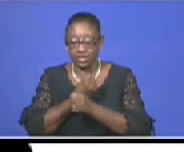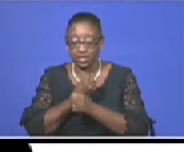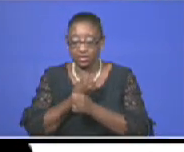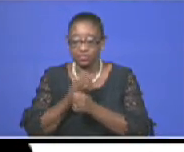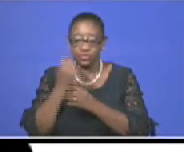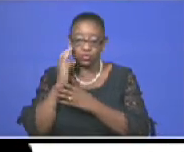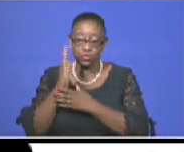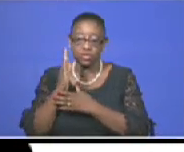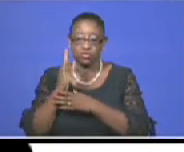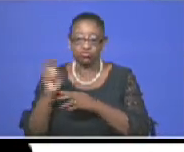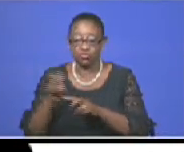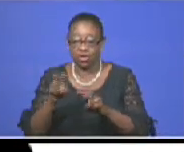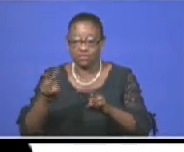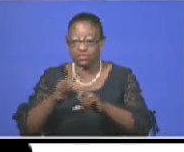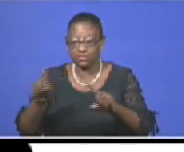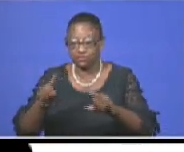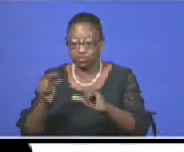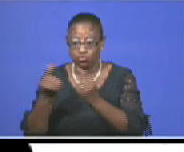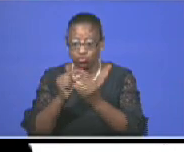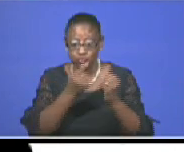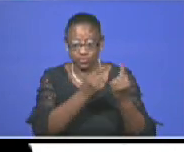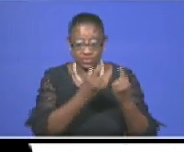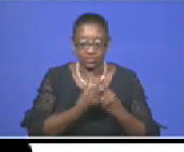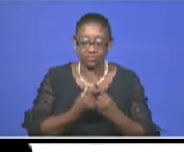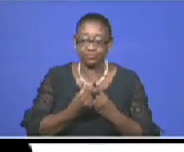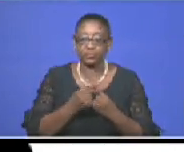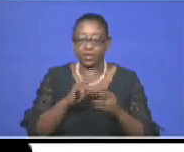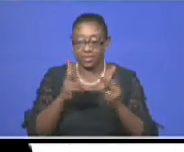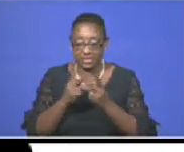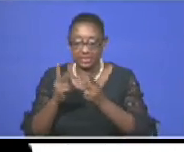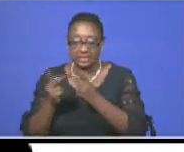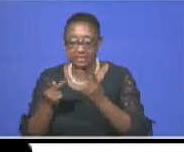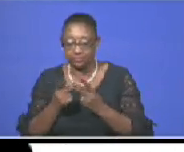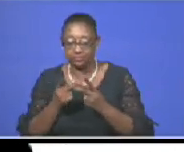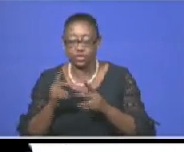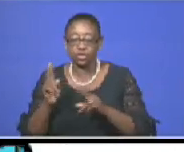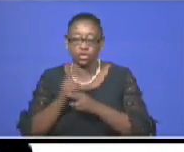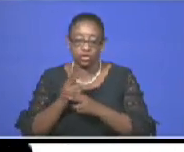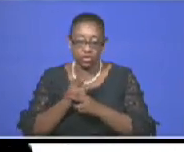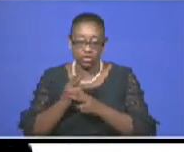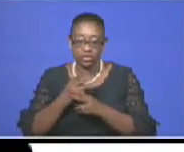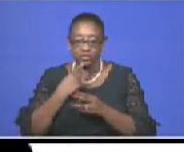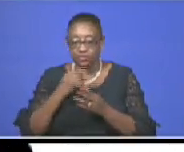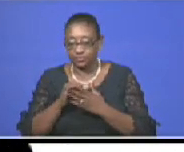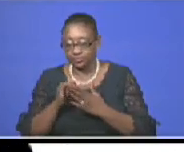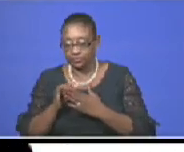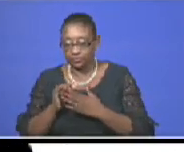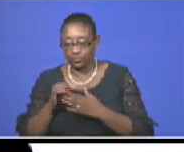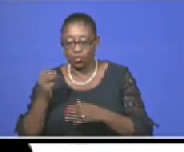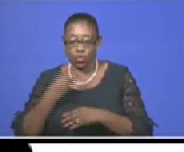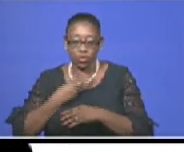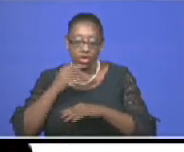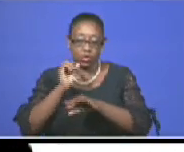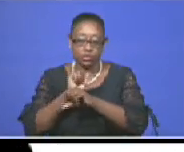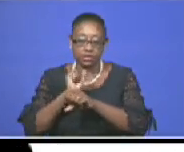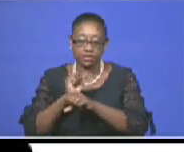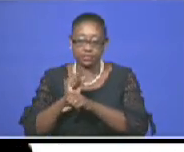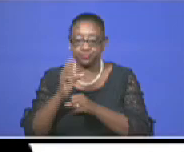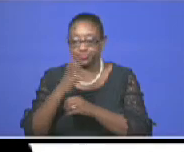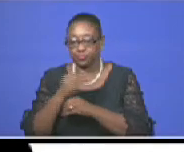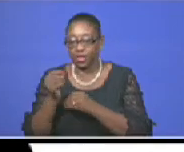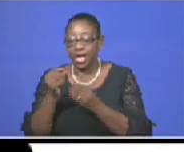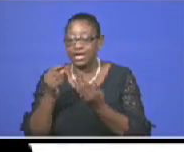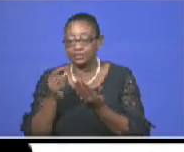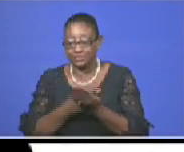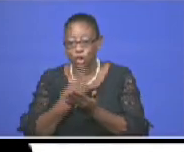other markets in that area soon. The tourism office is charged with working and negotiating with the tour